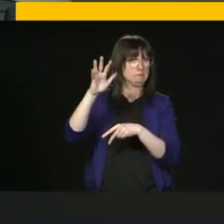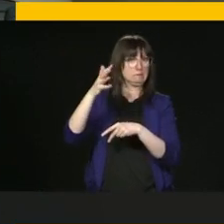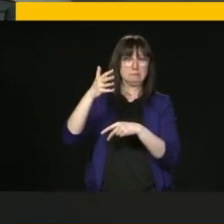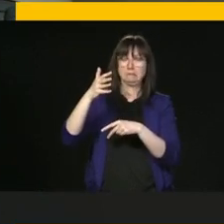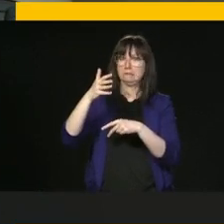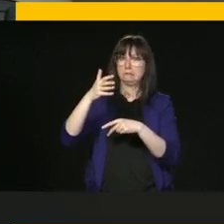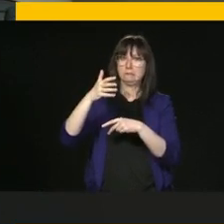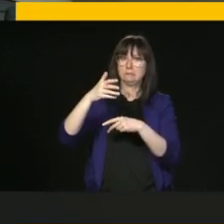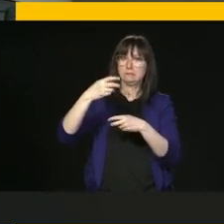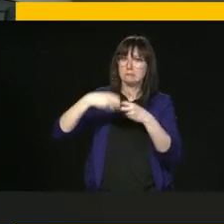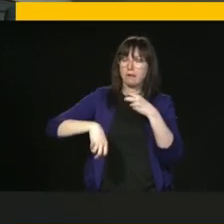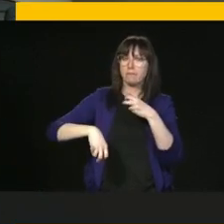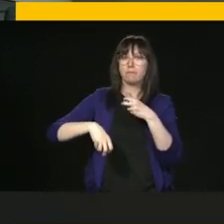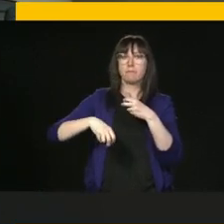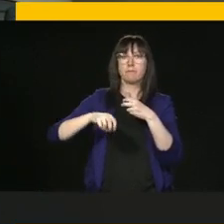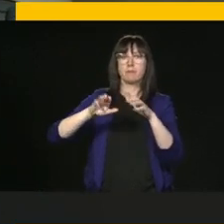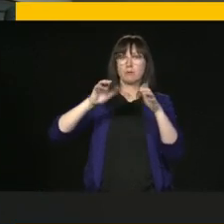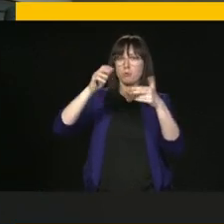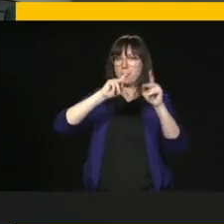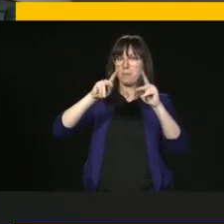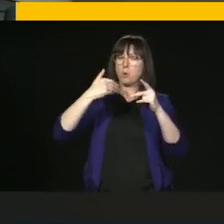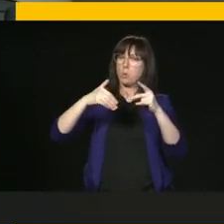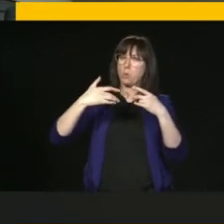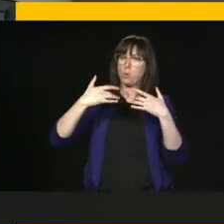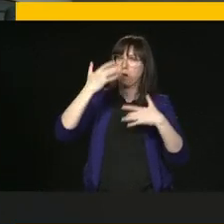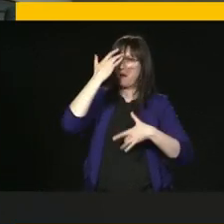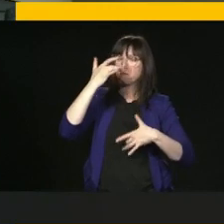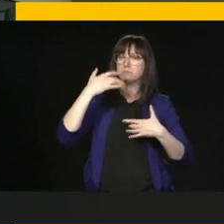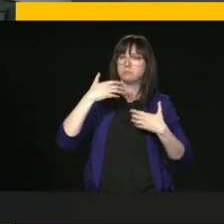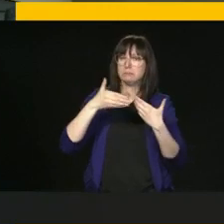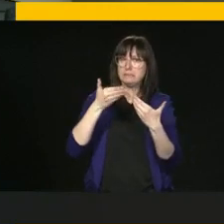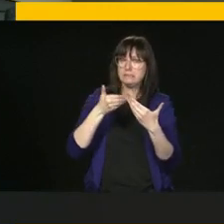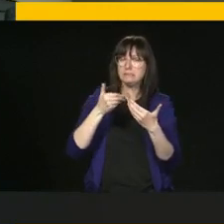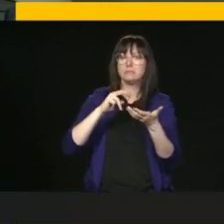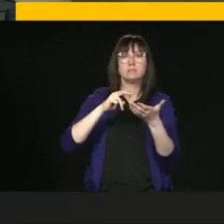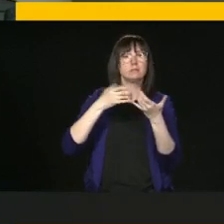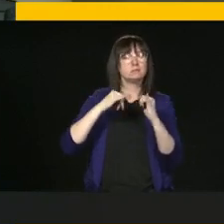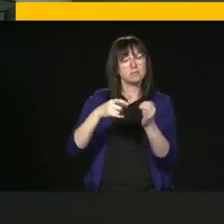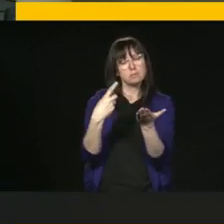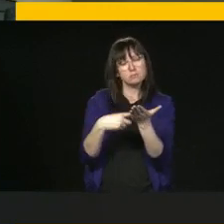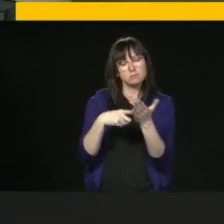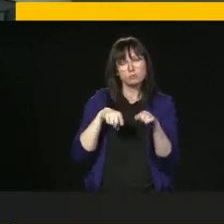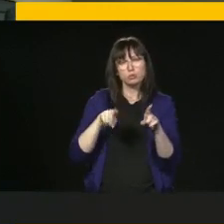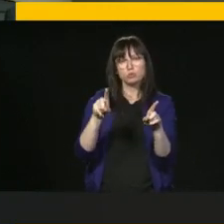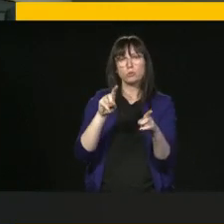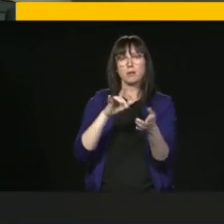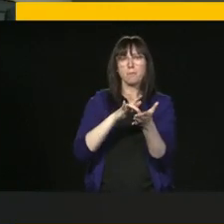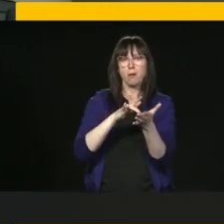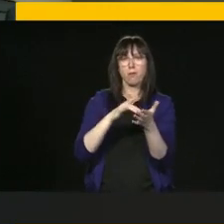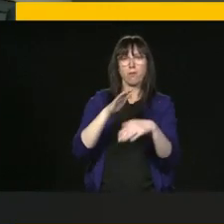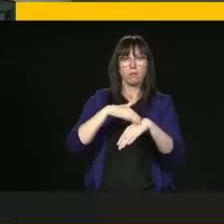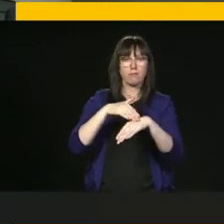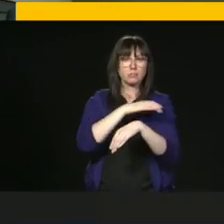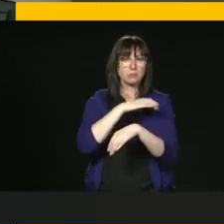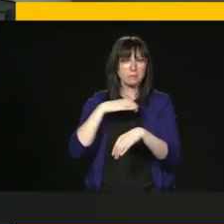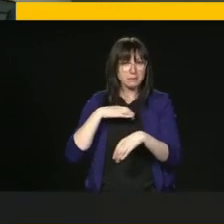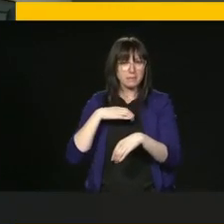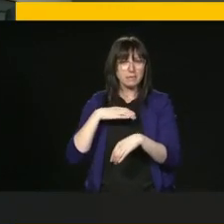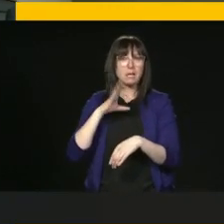conversations are ongoing through the Special Advisory Committee, and I will give Dr. Tam a few moments to just speak about some of